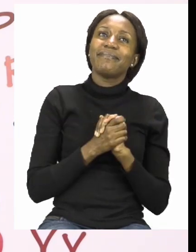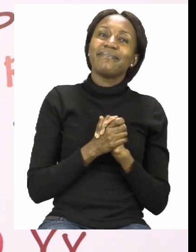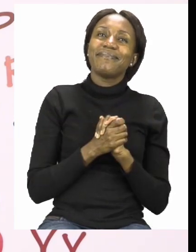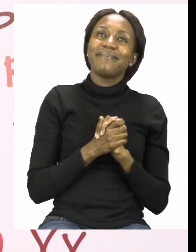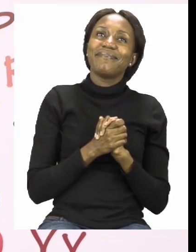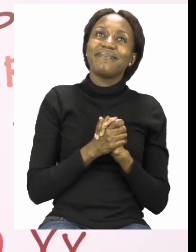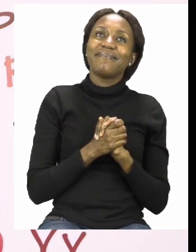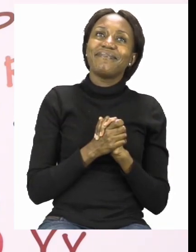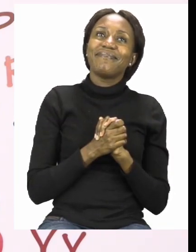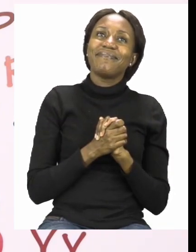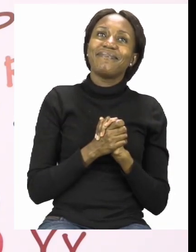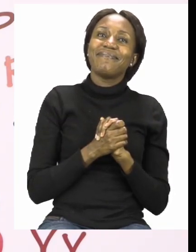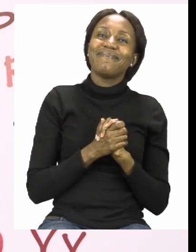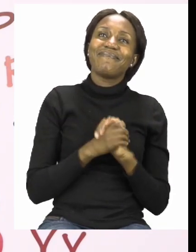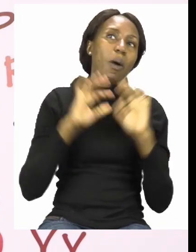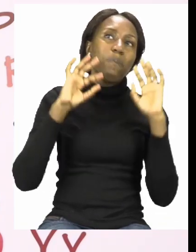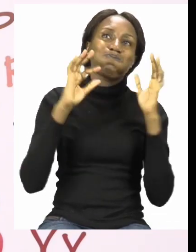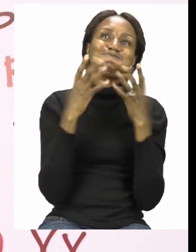away.